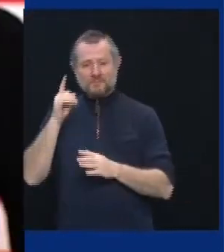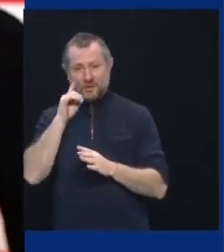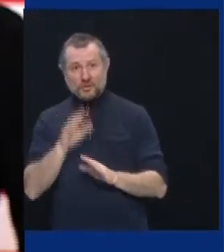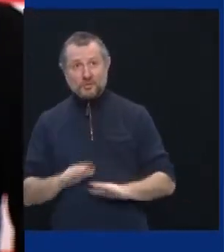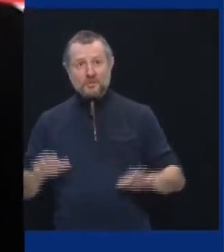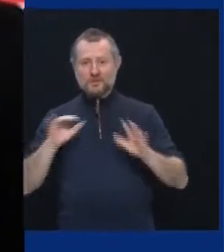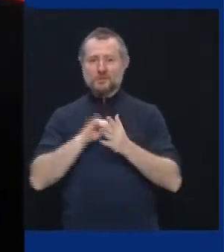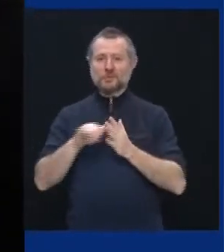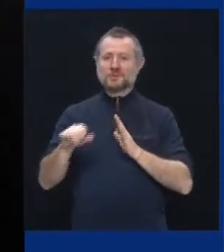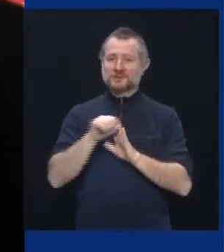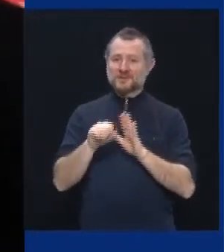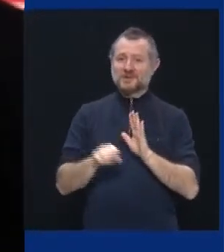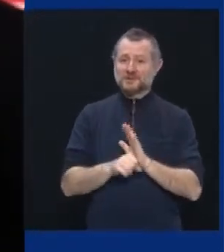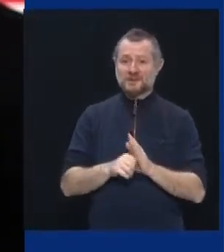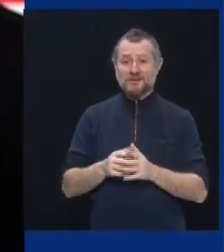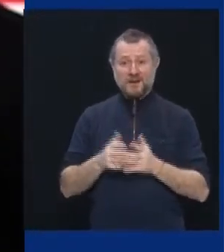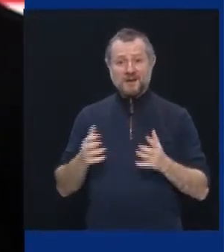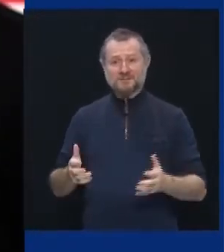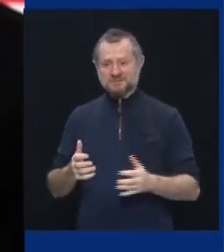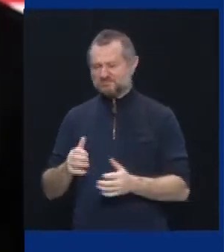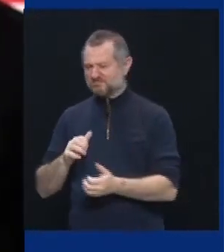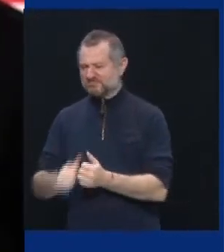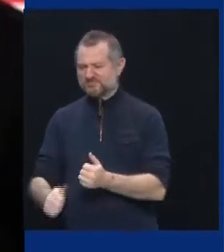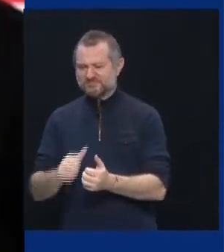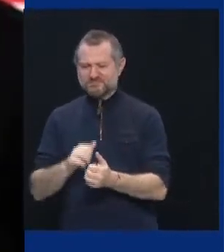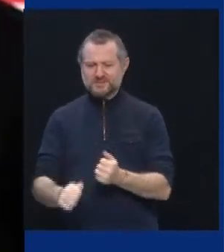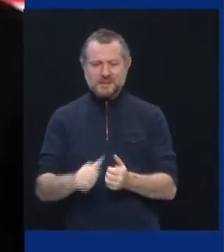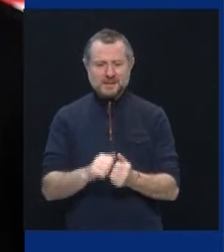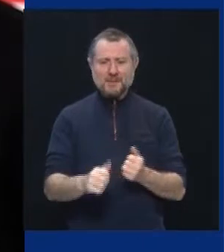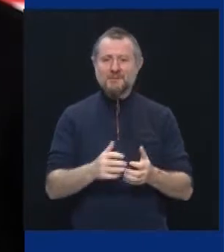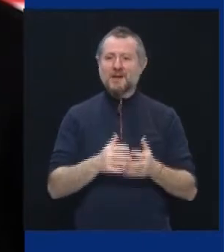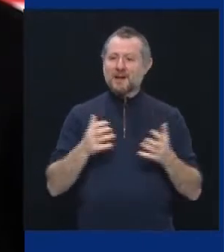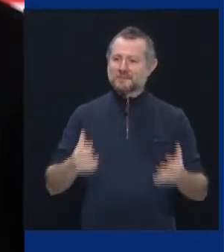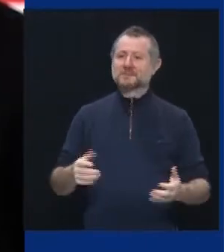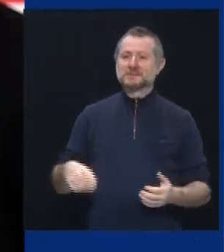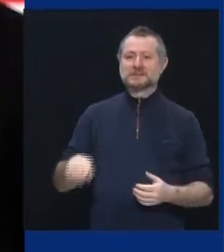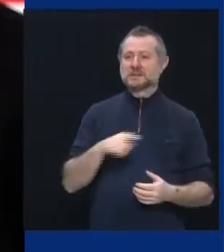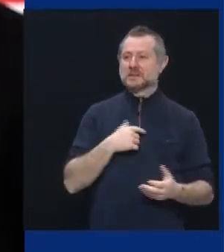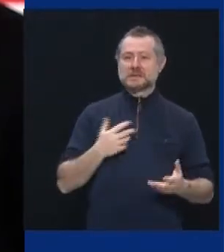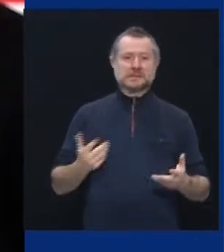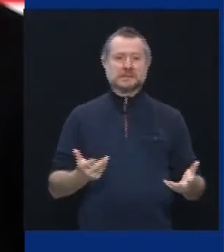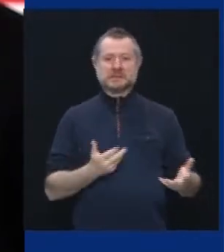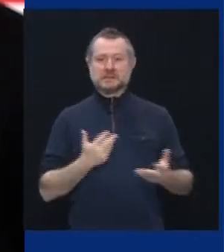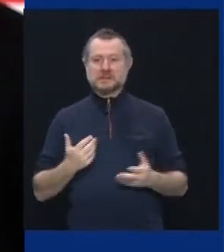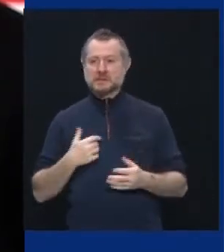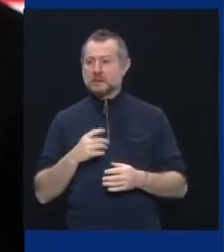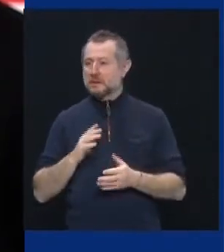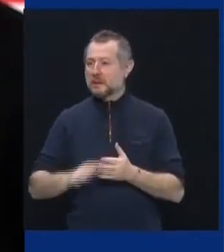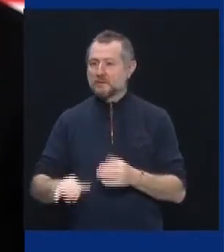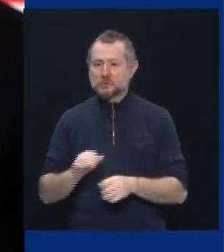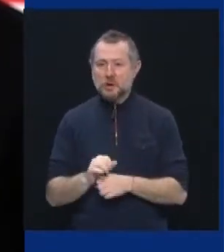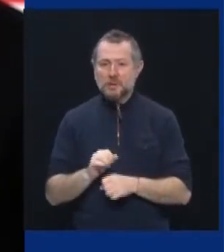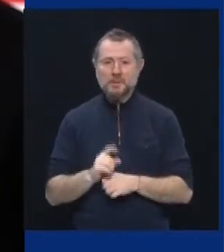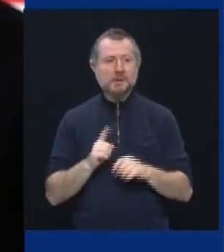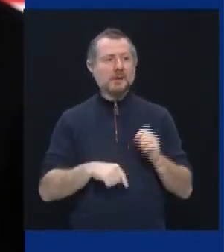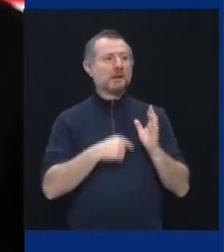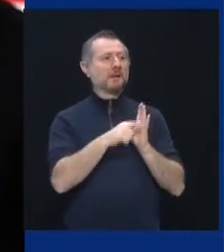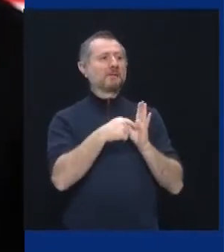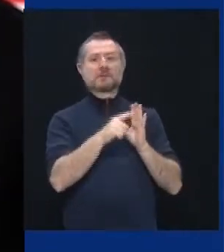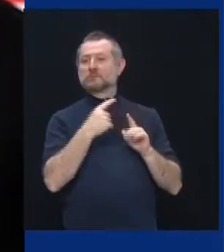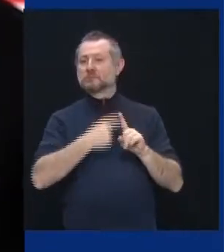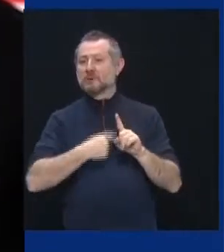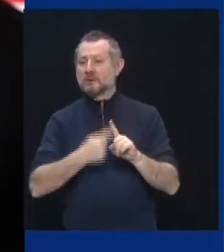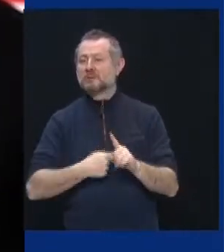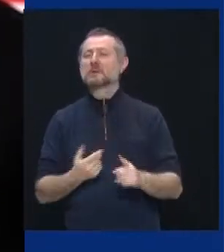We have a lot of people who suffered economically, who couldn't pay their rent, who are out of a job. We have a lot of work to do and a lot